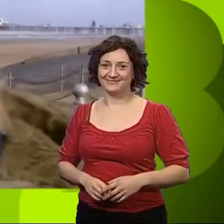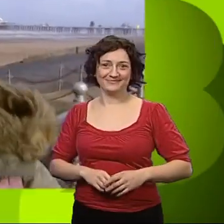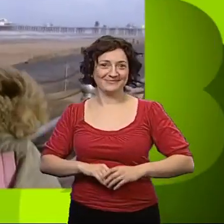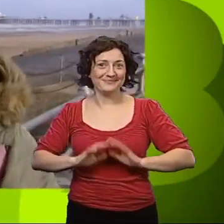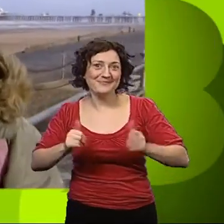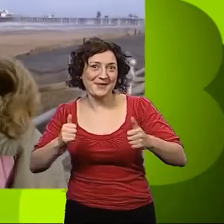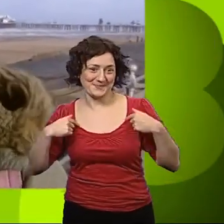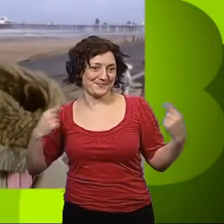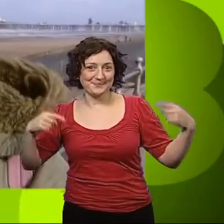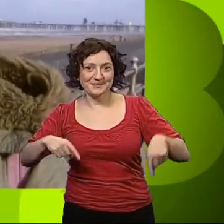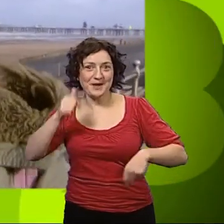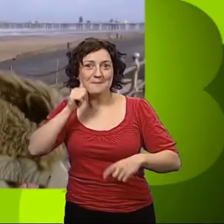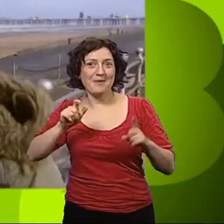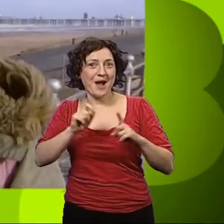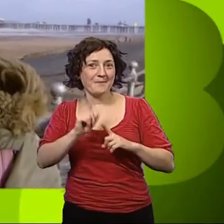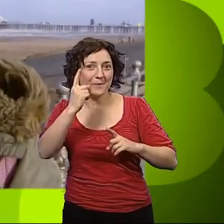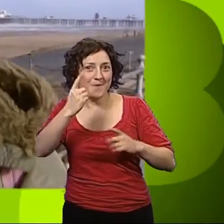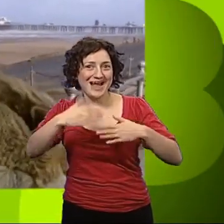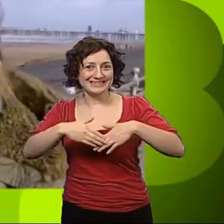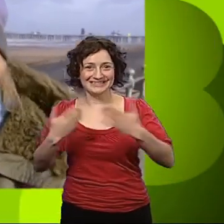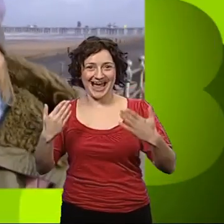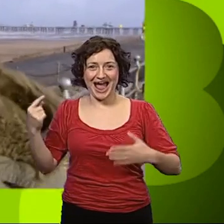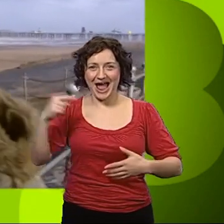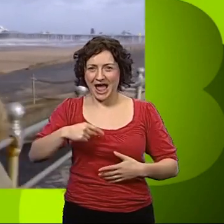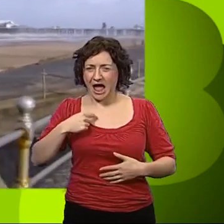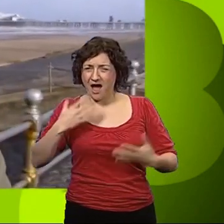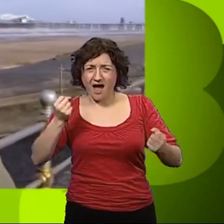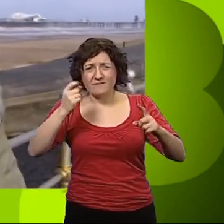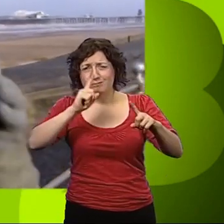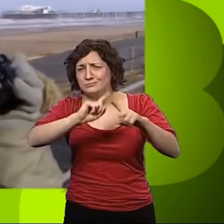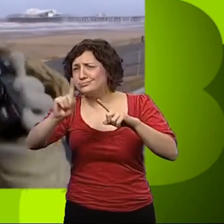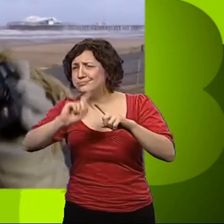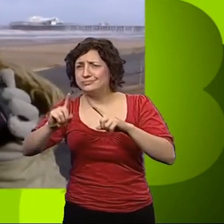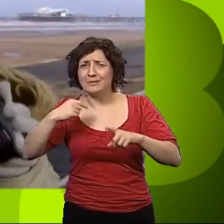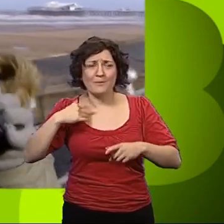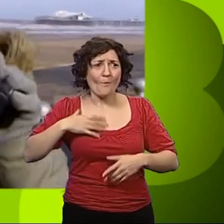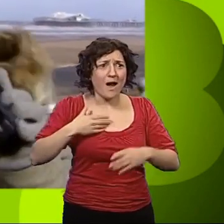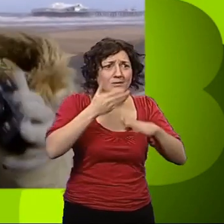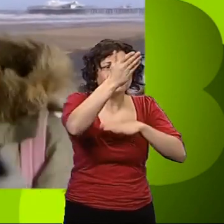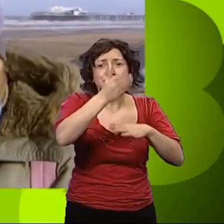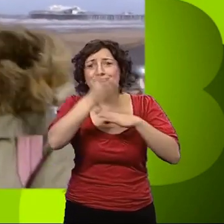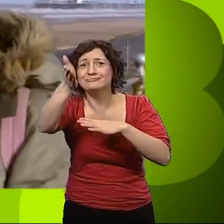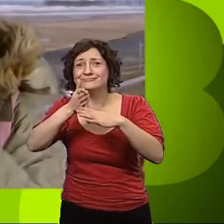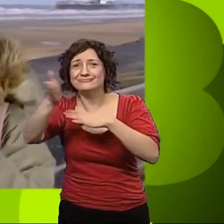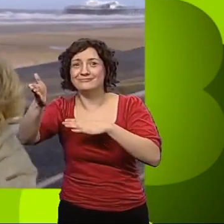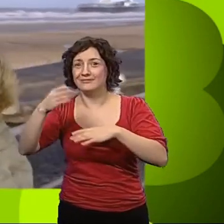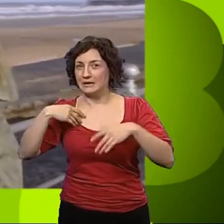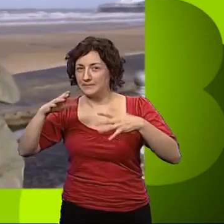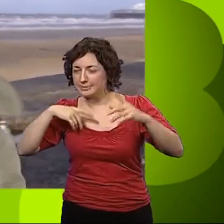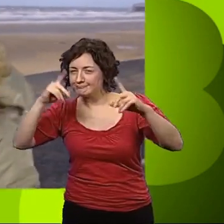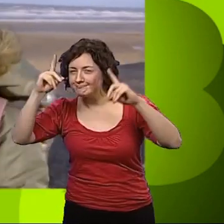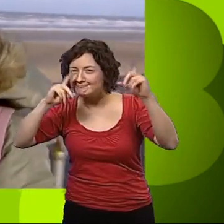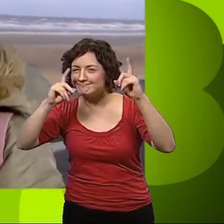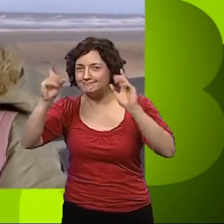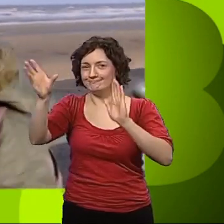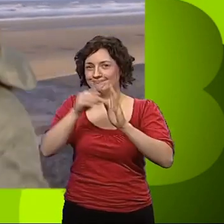Blackpool for a day trip, and there's loads of things I want to see and do. I've taken some photos to remind me of my day, but I want to do better